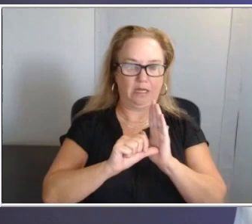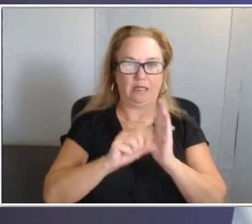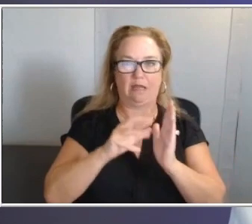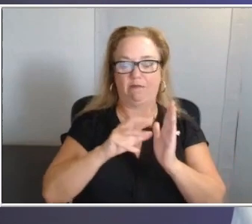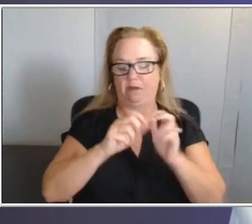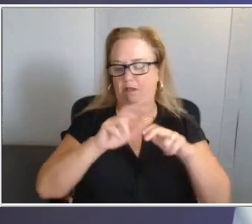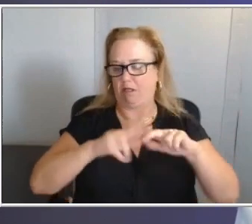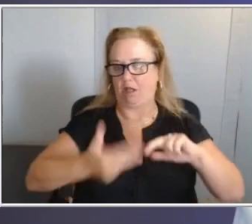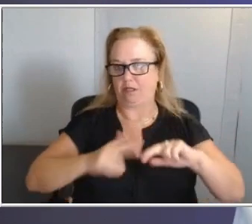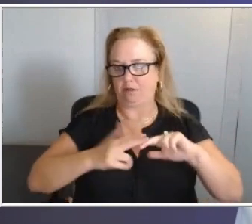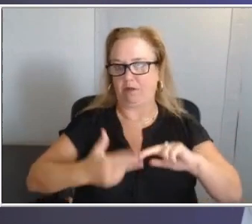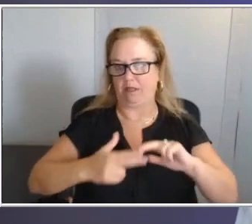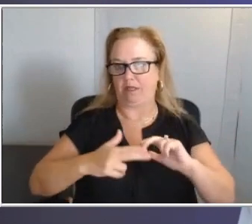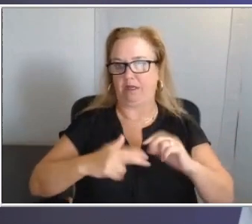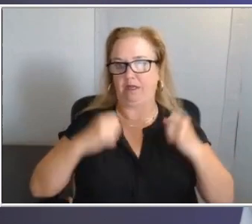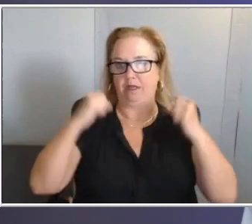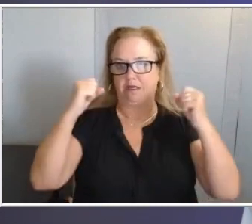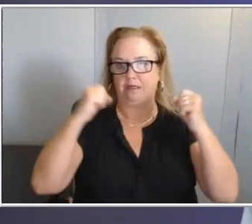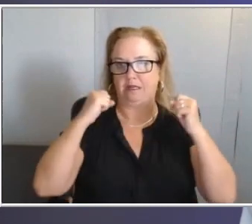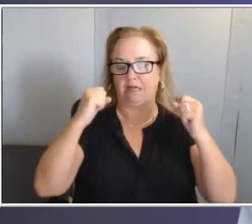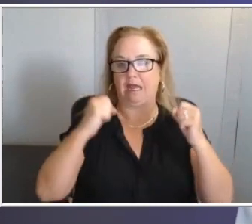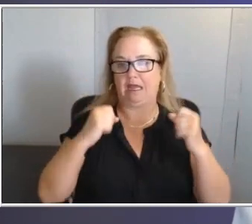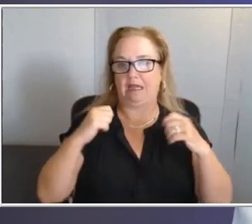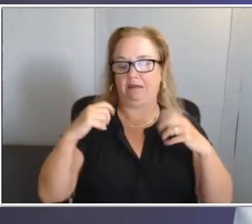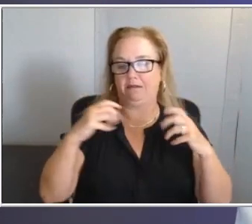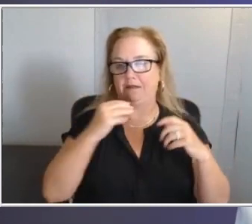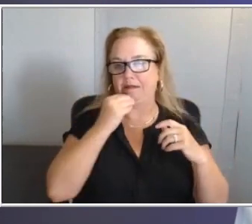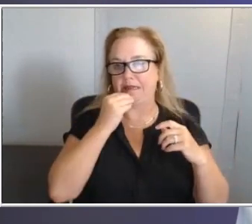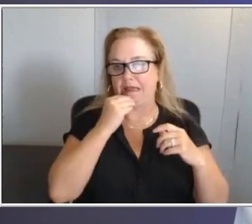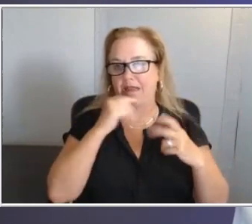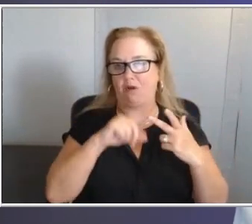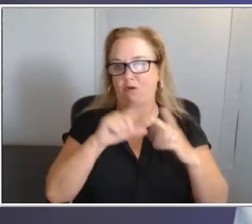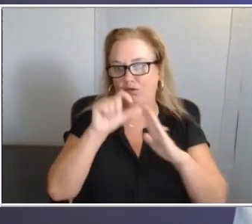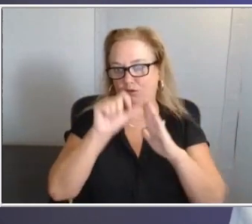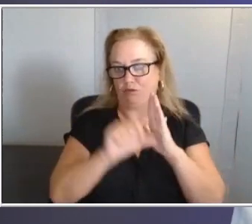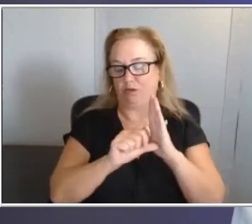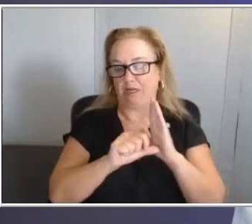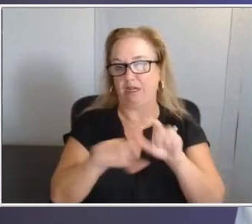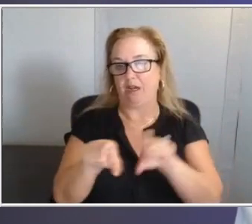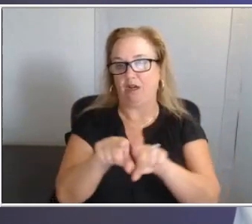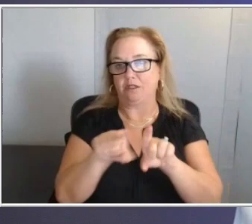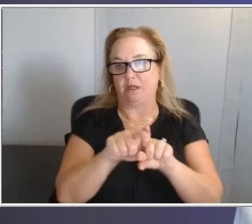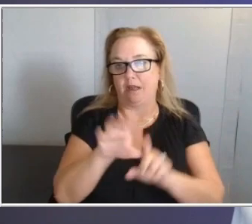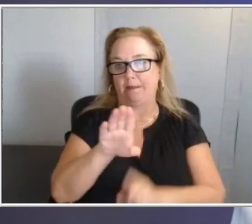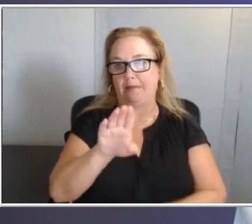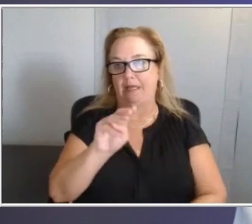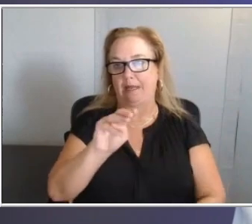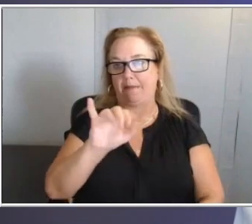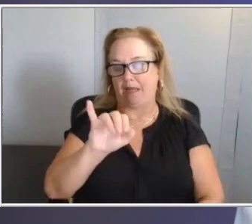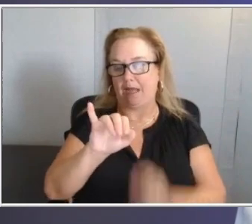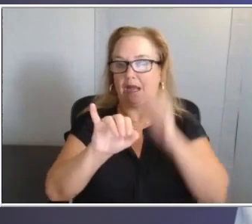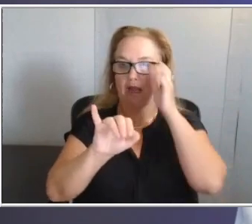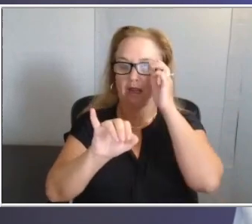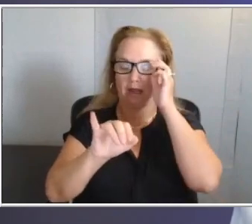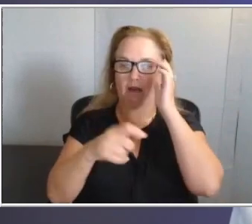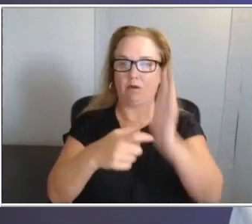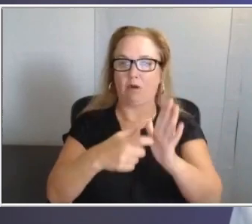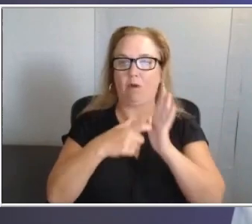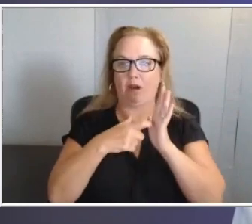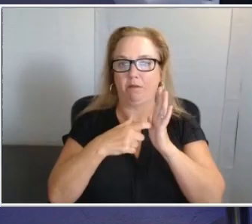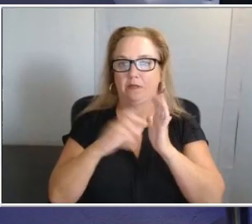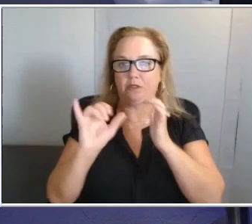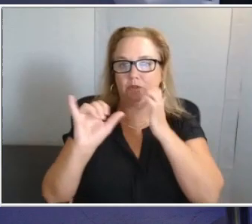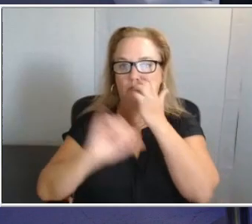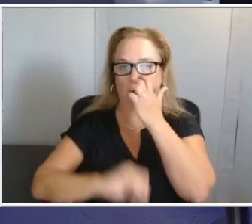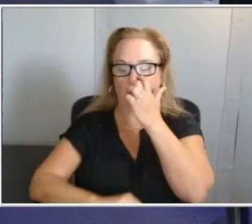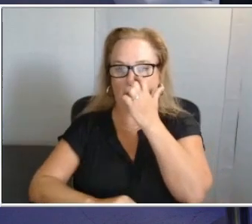through diet, exercise, or the surgeries. There's also sometimes a BMI requirement before they can have their surgery too. What else